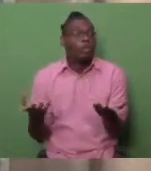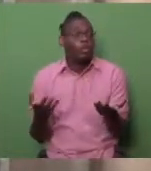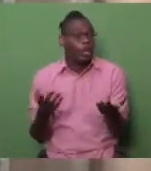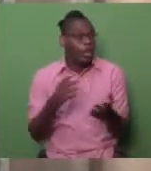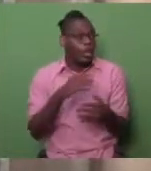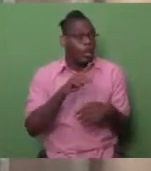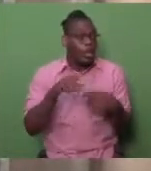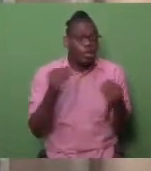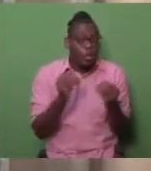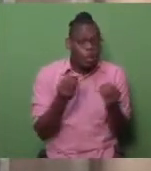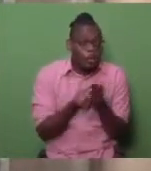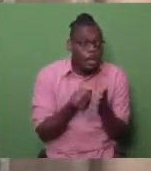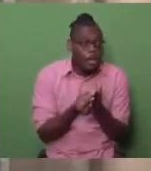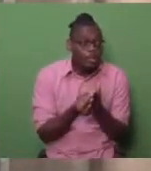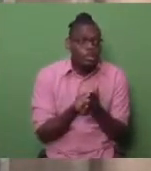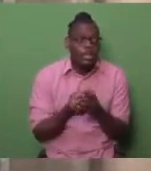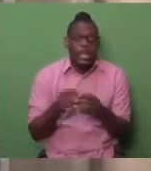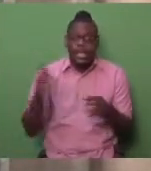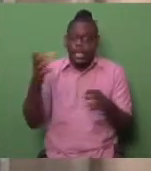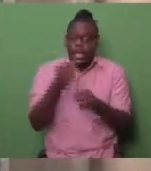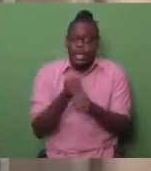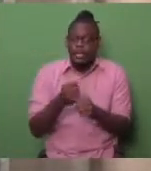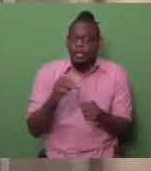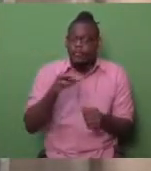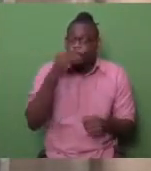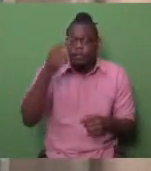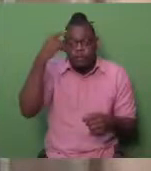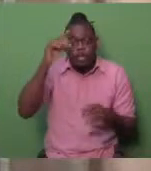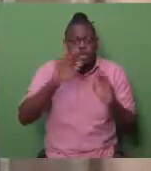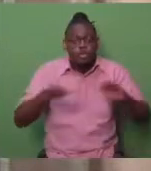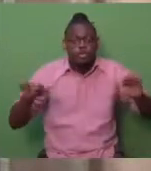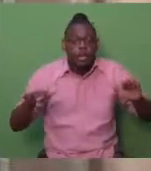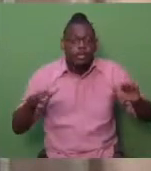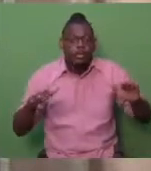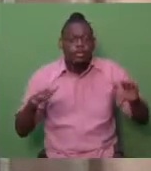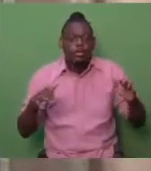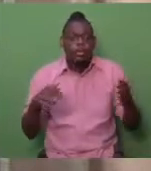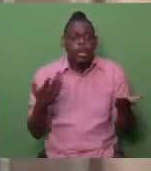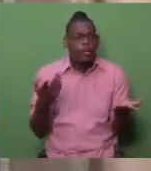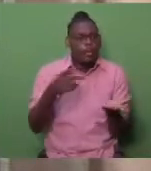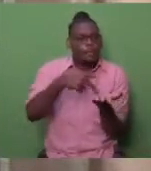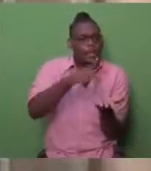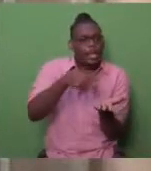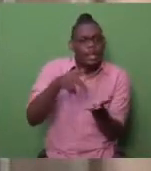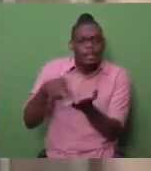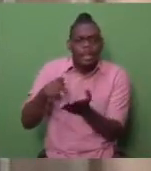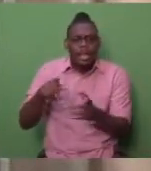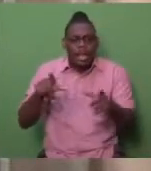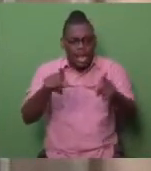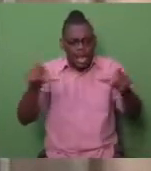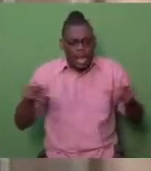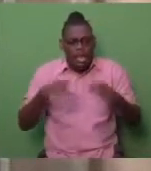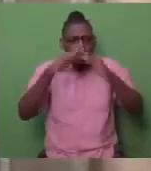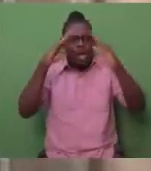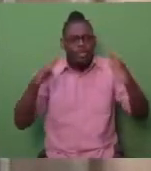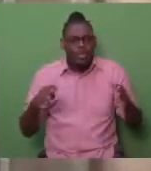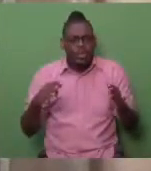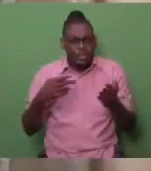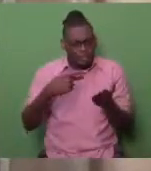come as a natural consequence of the property tax. Again, I say this is war on the people of Trinidad and Tobago at this